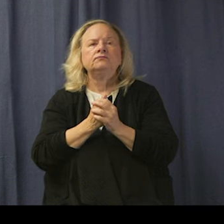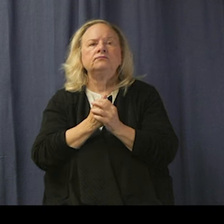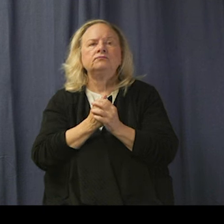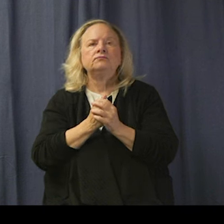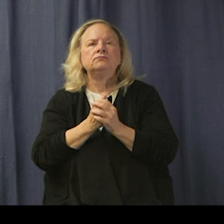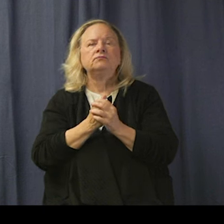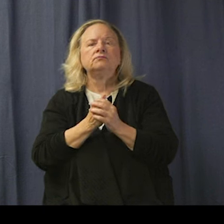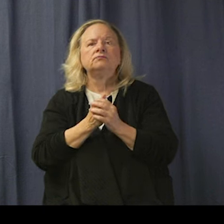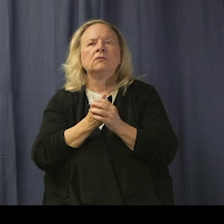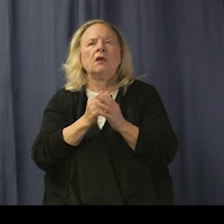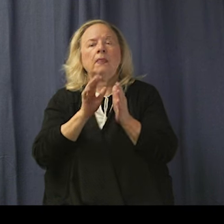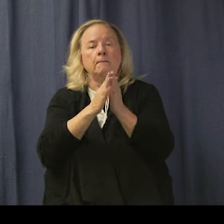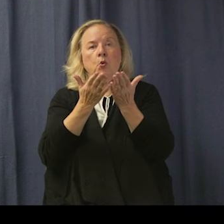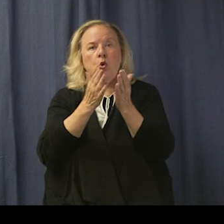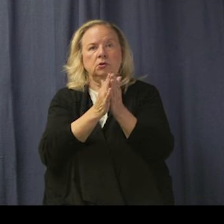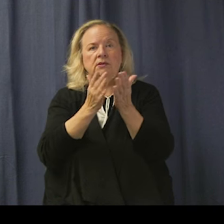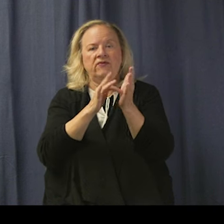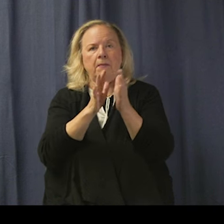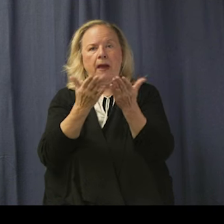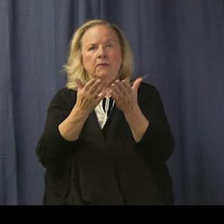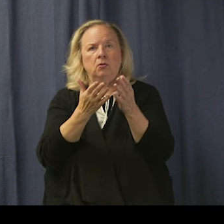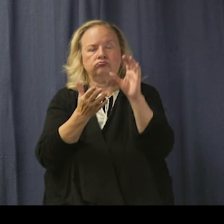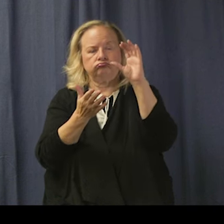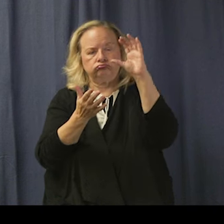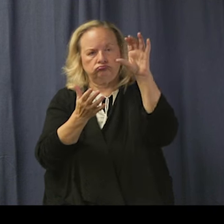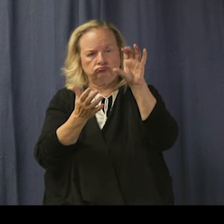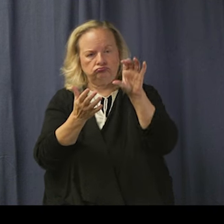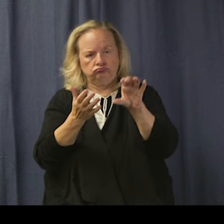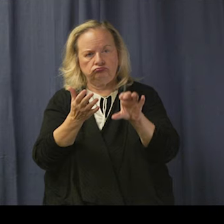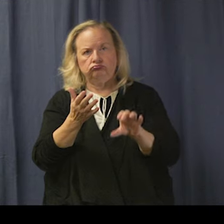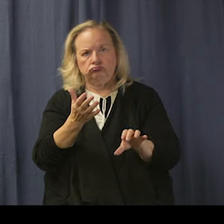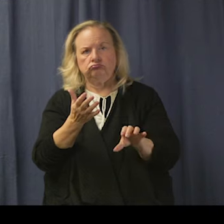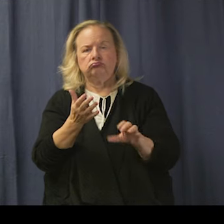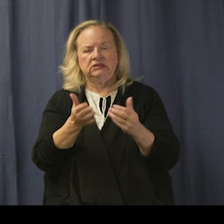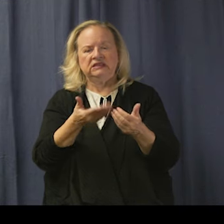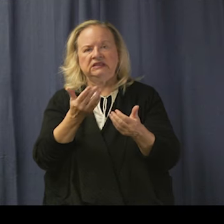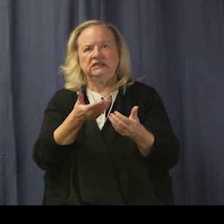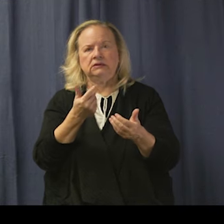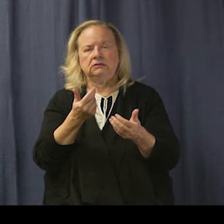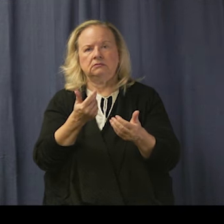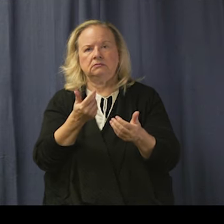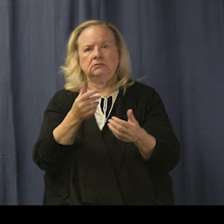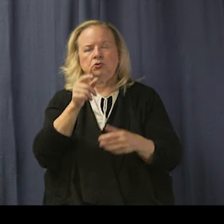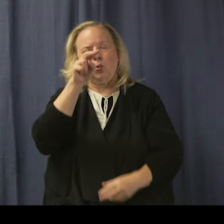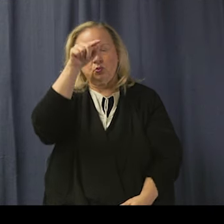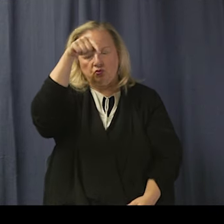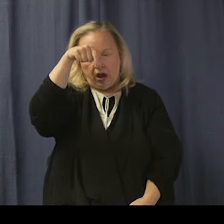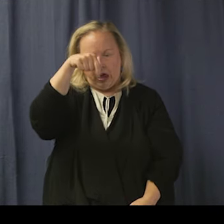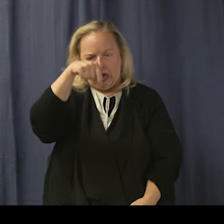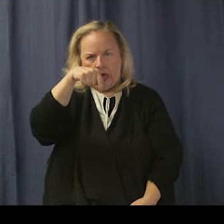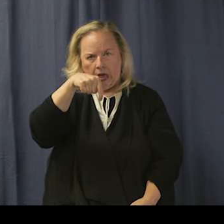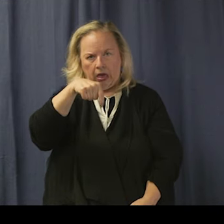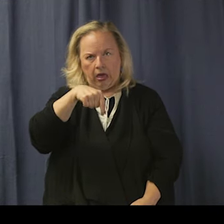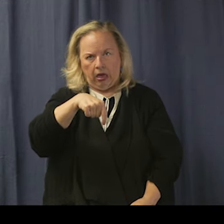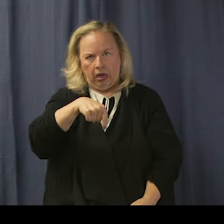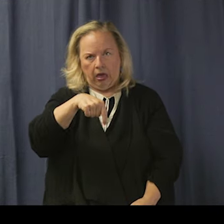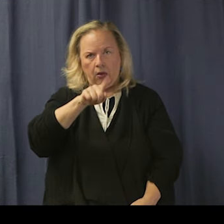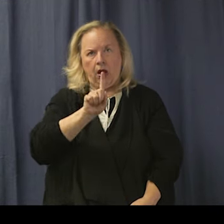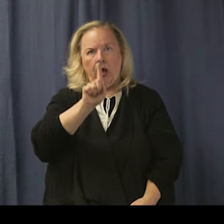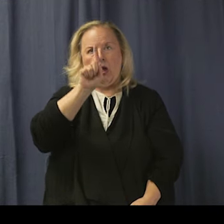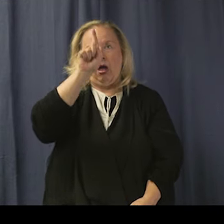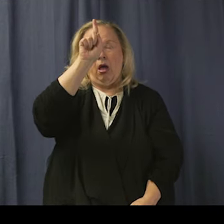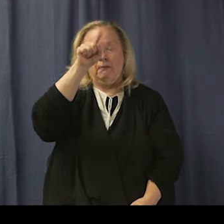of the Bible in that screen, very clear, very nice. And since they don't include everything, you scroll down a little bit. You see, you